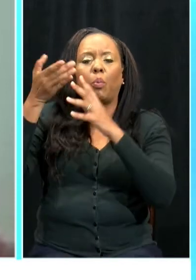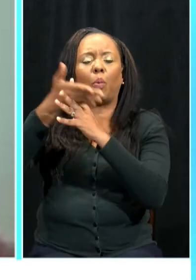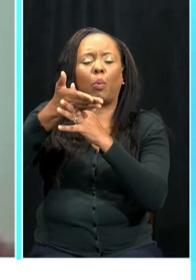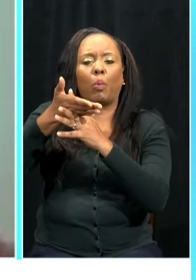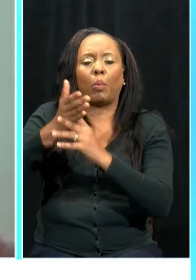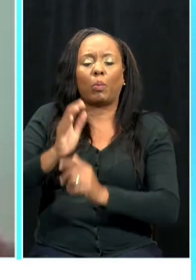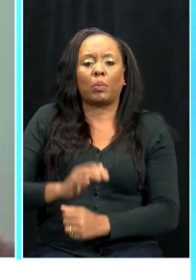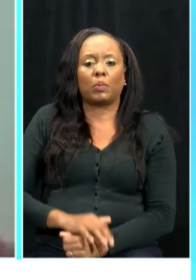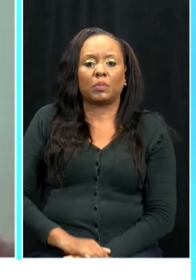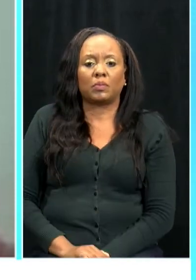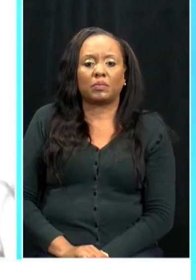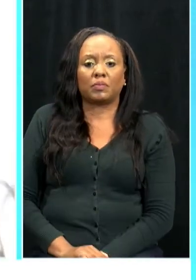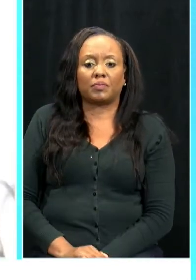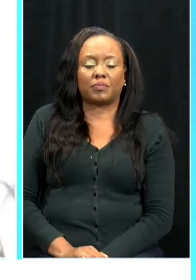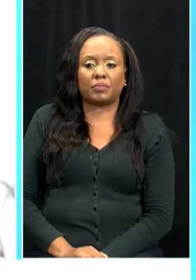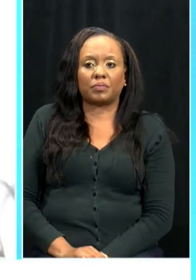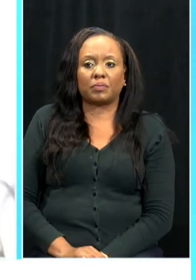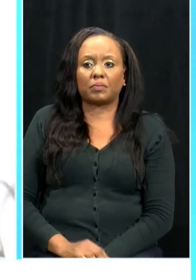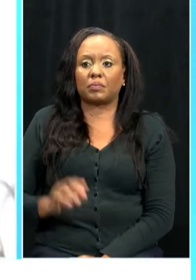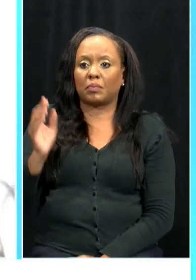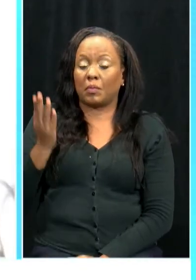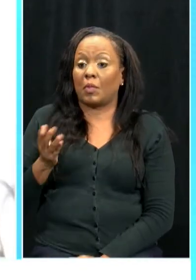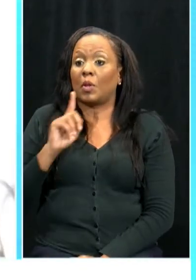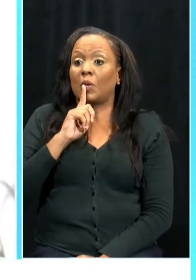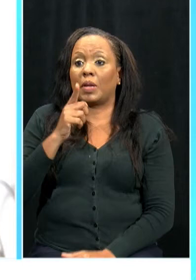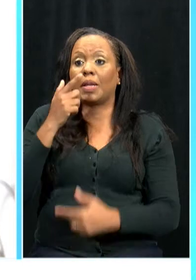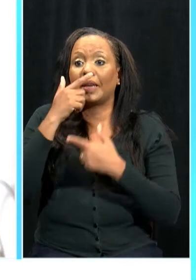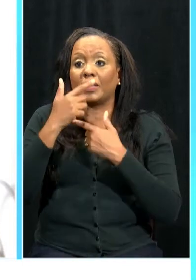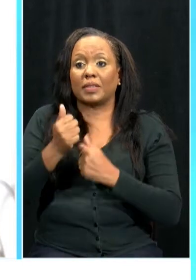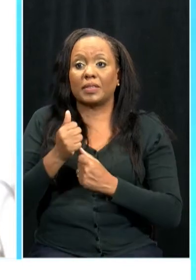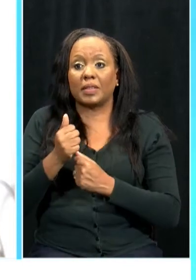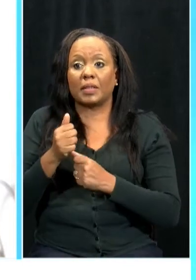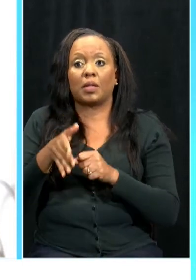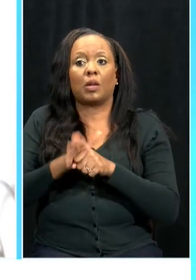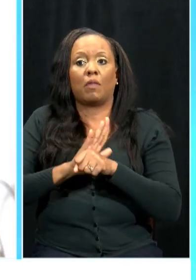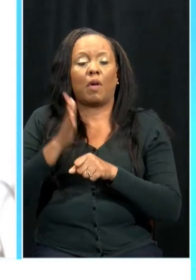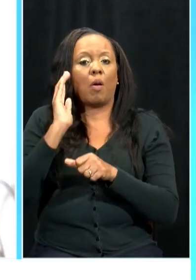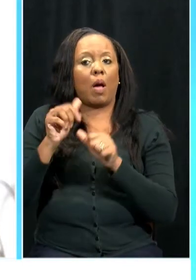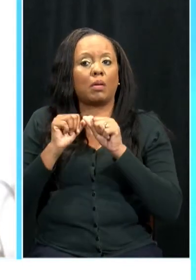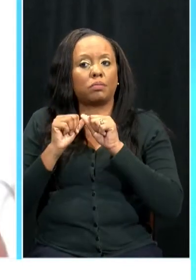it is Just very interesting that since we know let me finish COVID the will be point. here